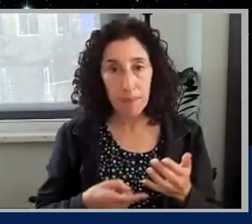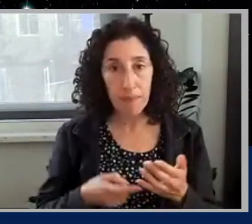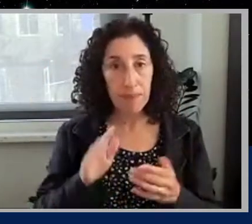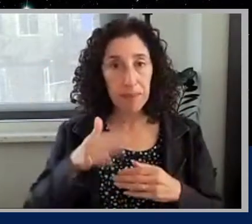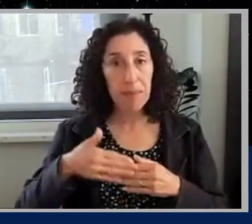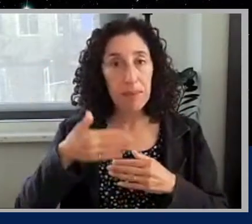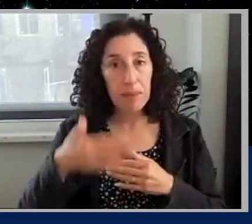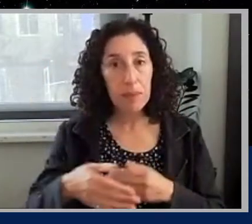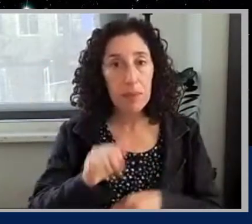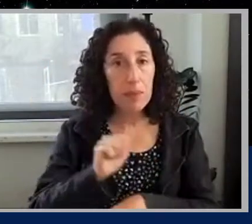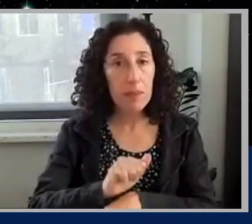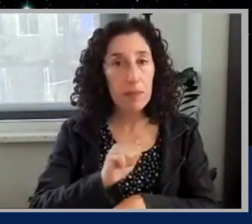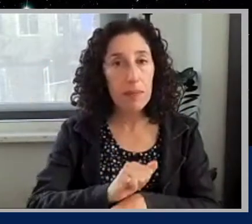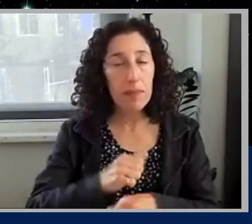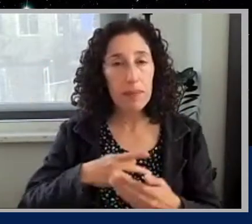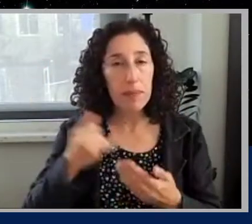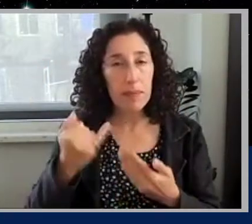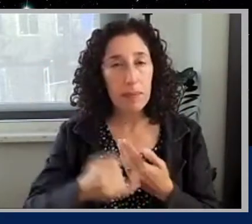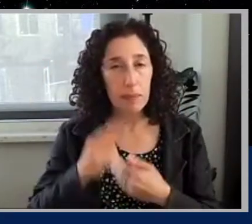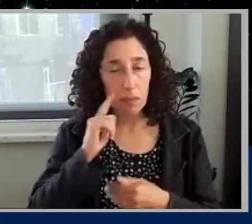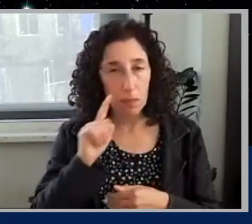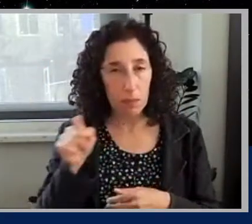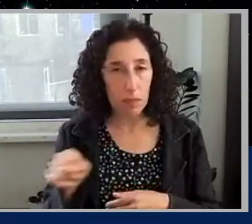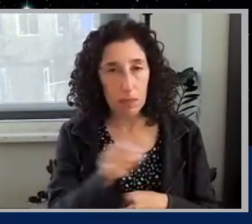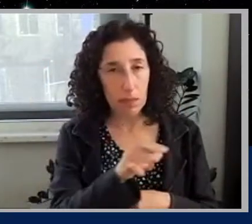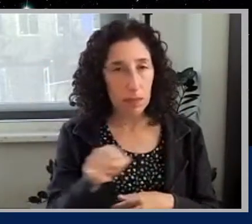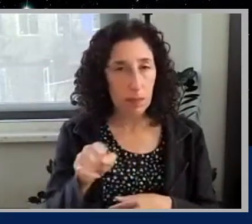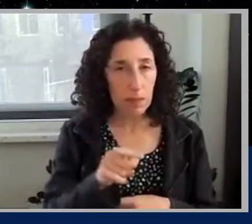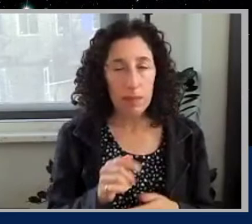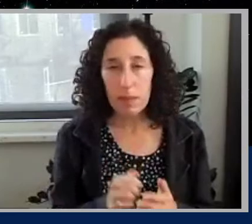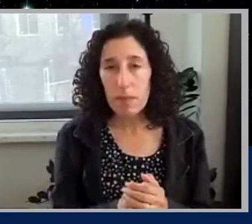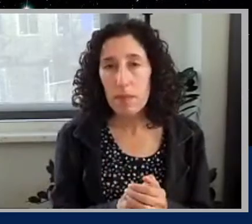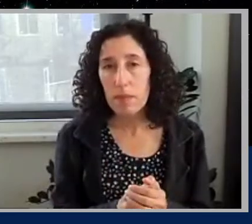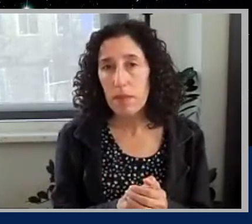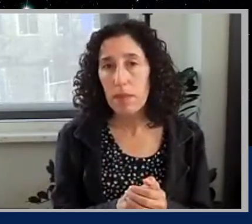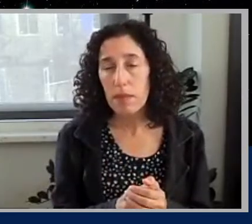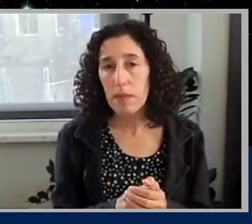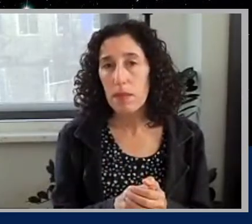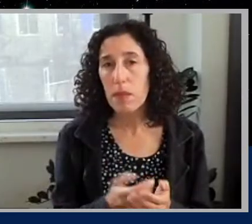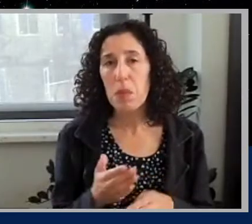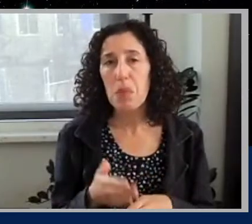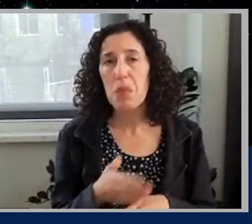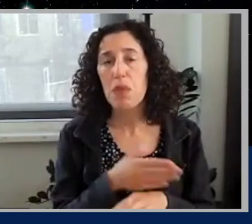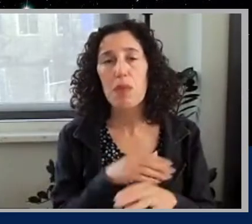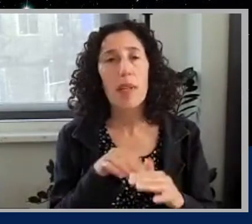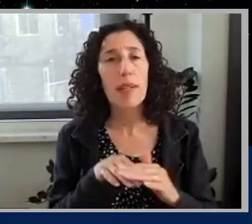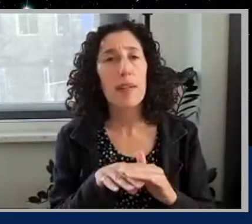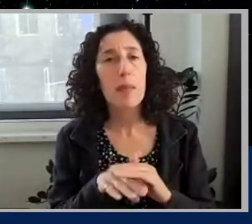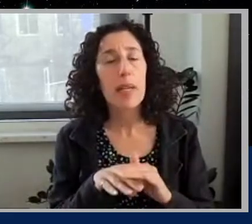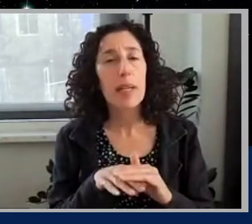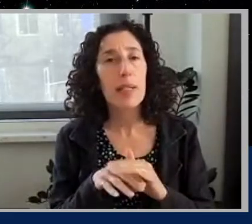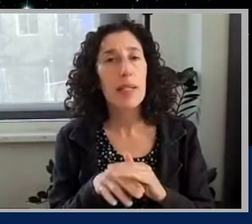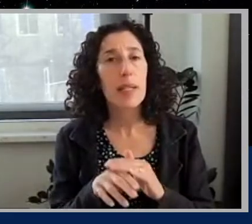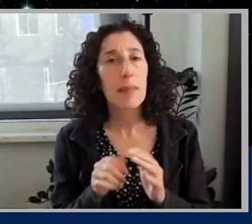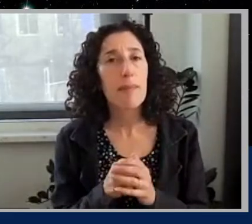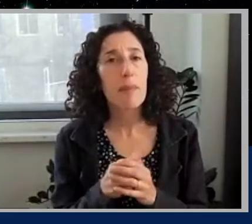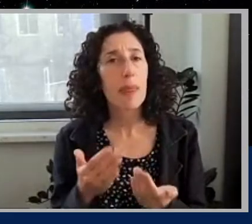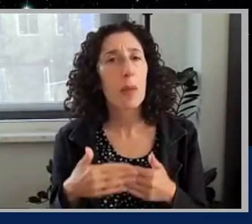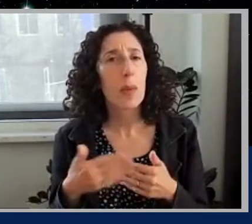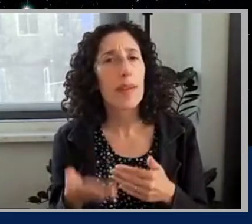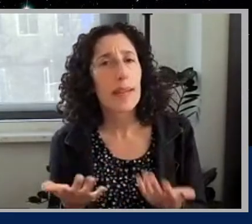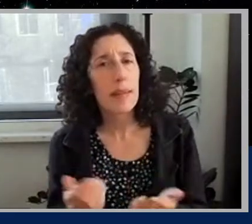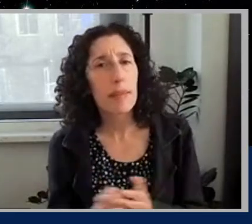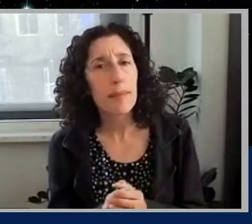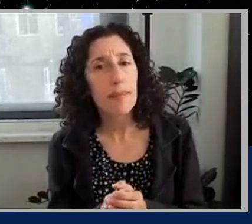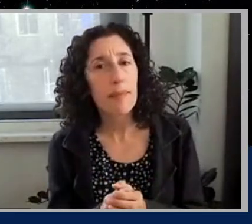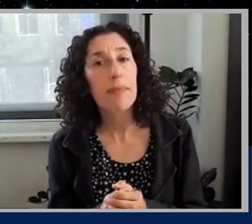next in both your respective areas of making everything more accessible. So within the society, it's